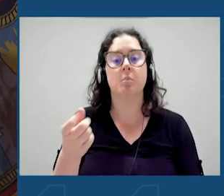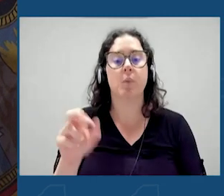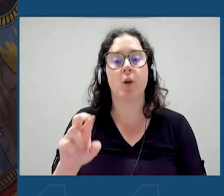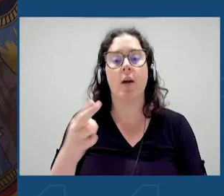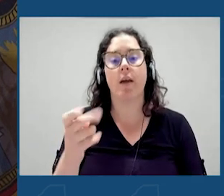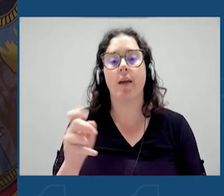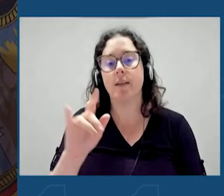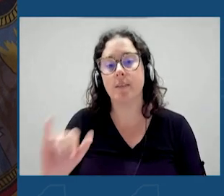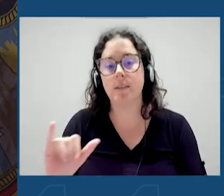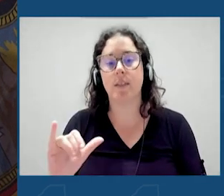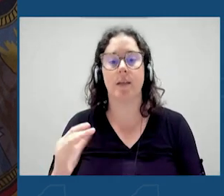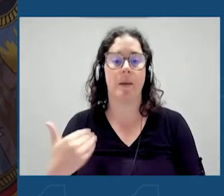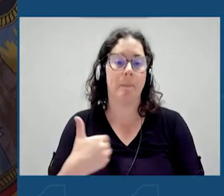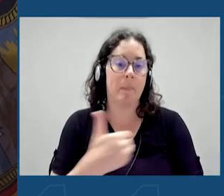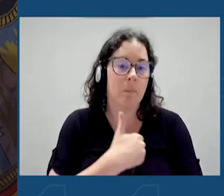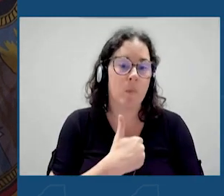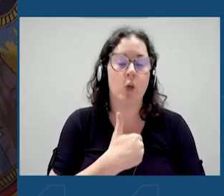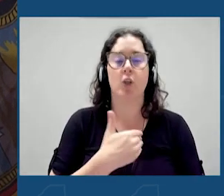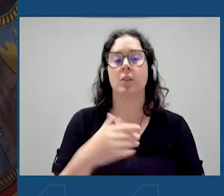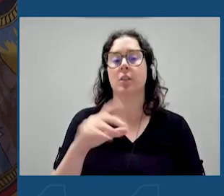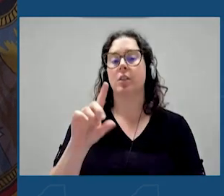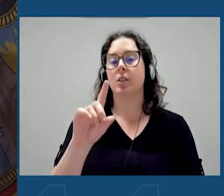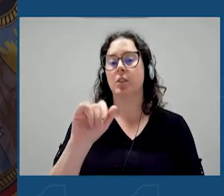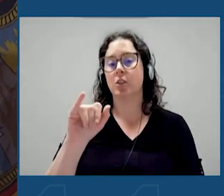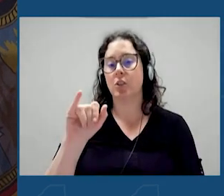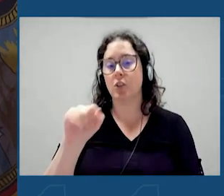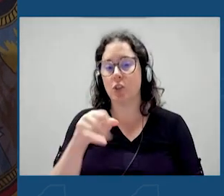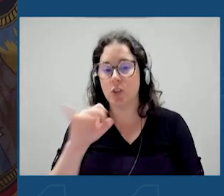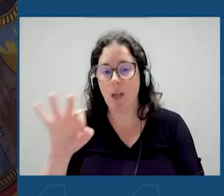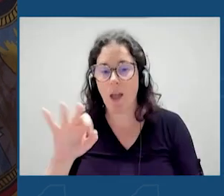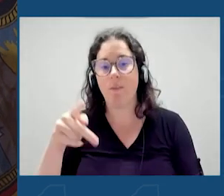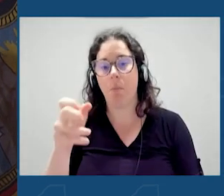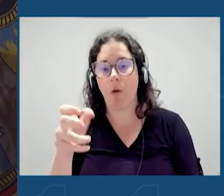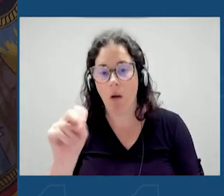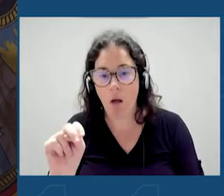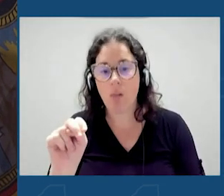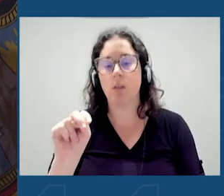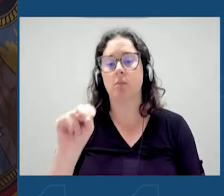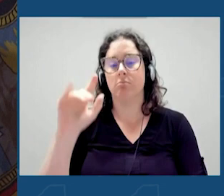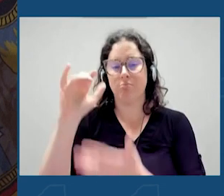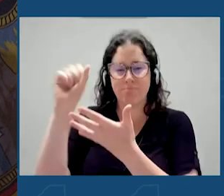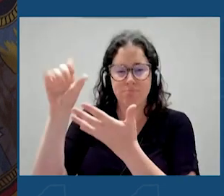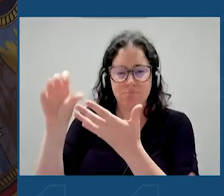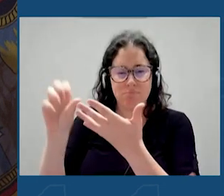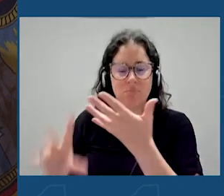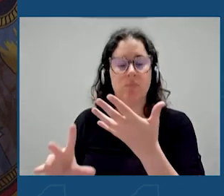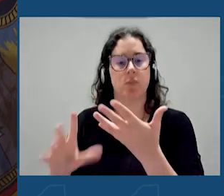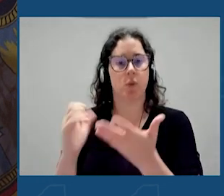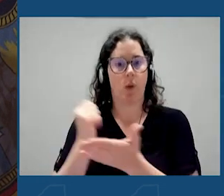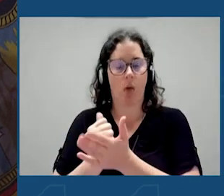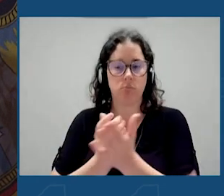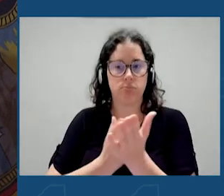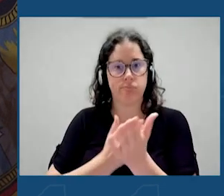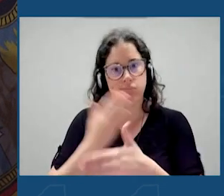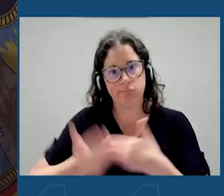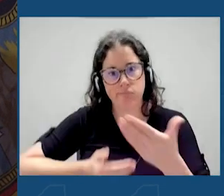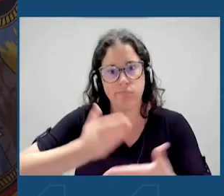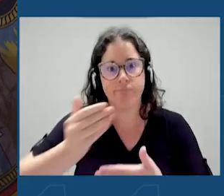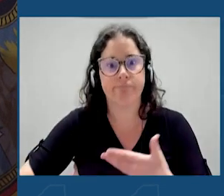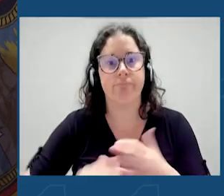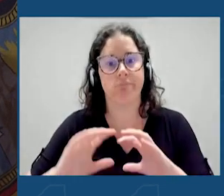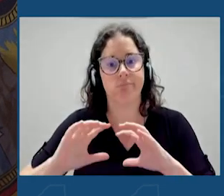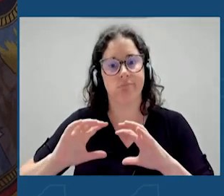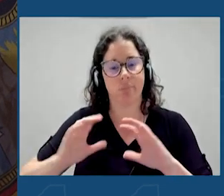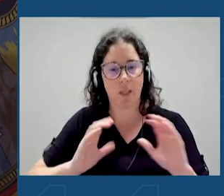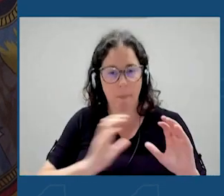members and committee chairs Jeff Dinowitz, Amy Paulin, David Weprin, and Pat Fahey for helping move this bill through the Assembly committees. And